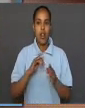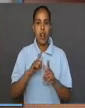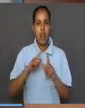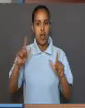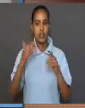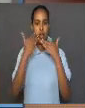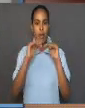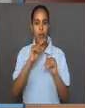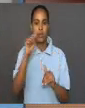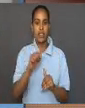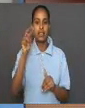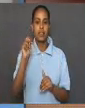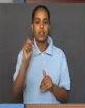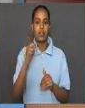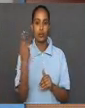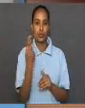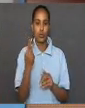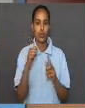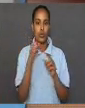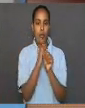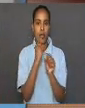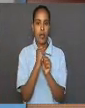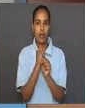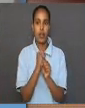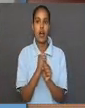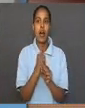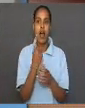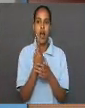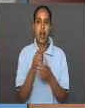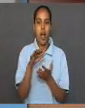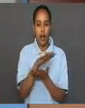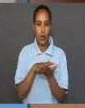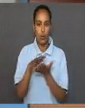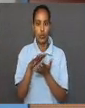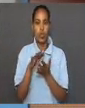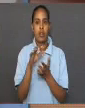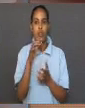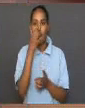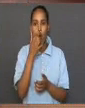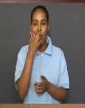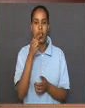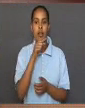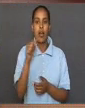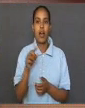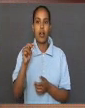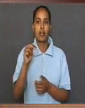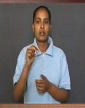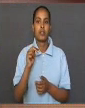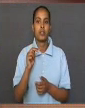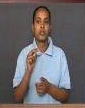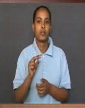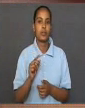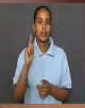Large amounts of zinc are used to make alloys. Some common alloys made with